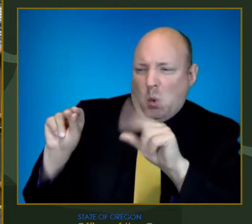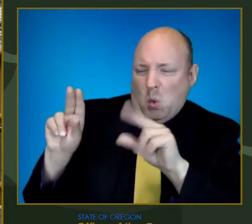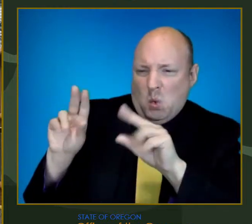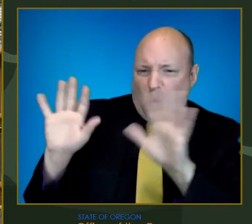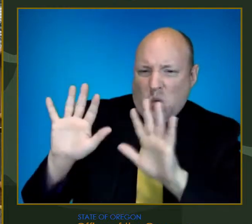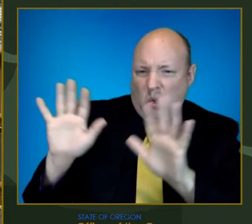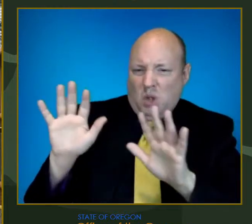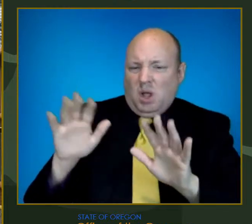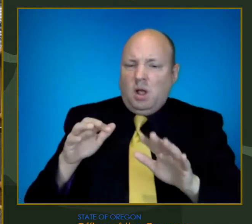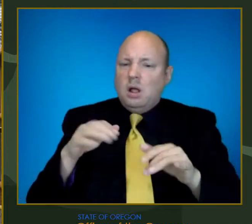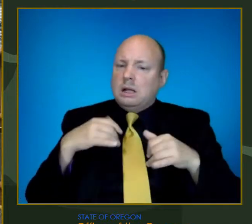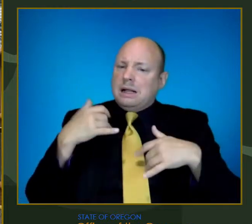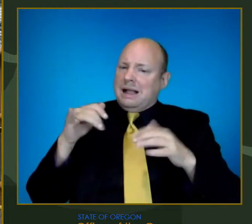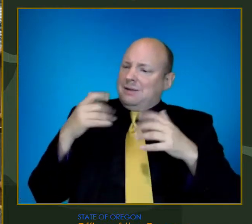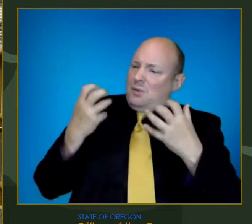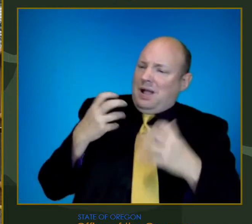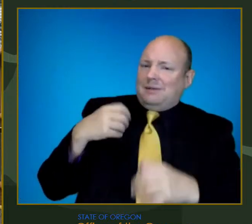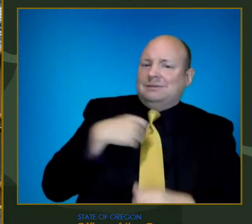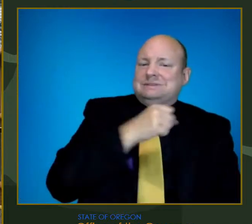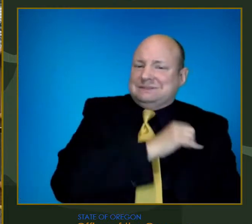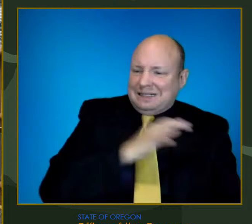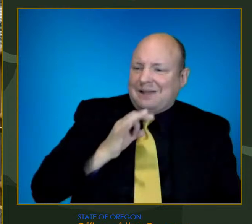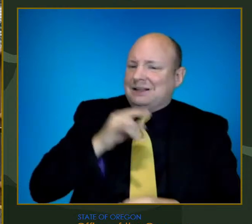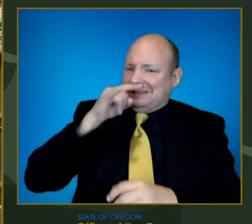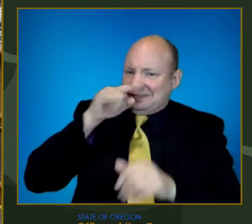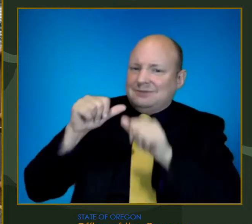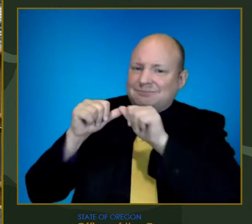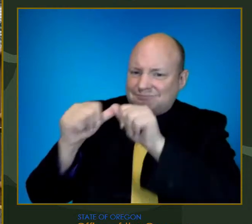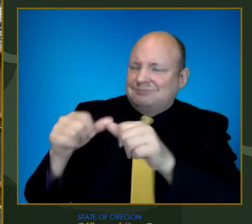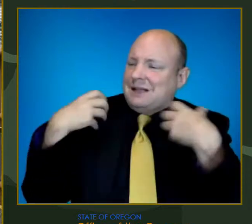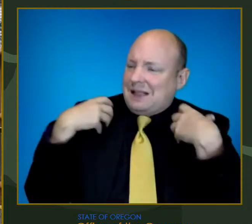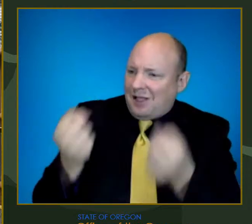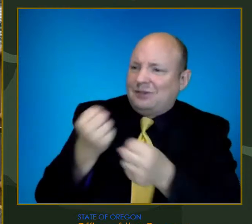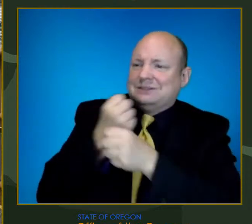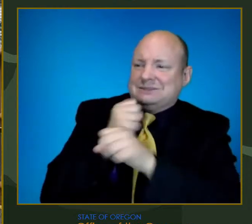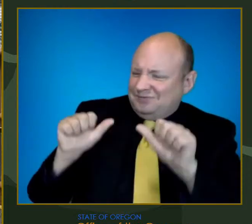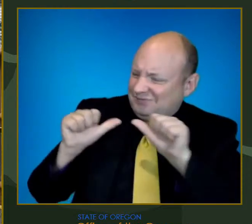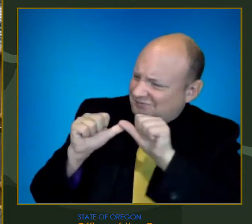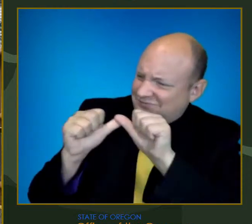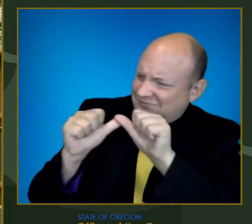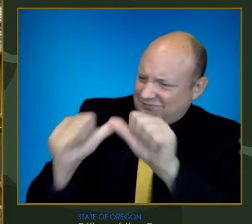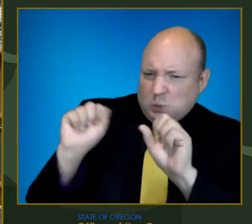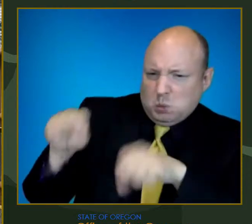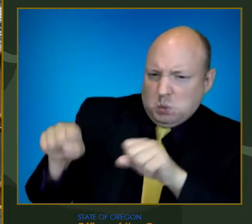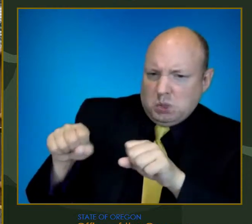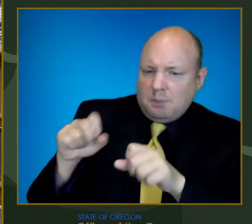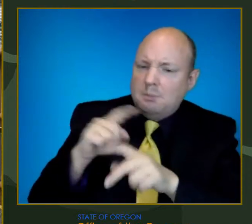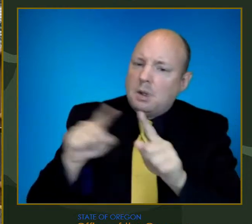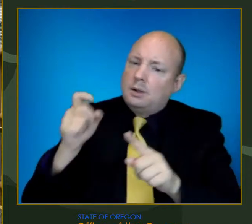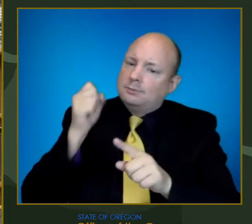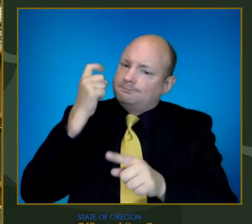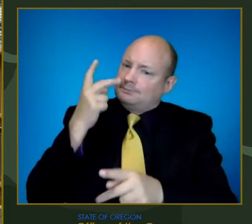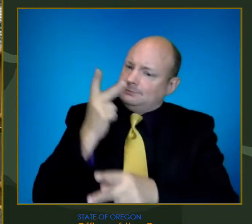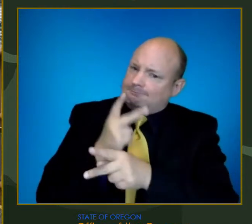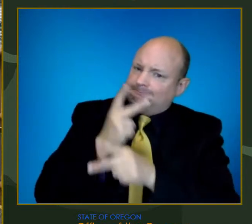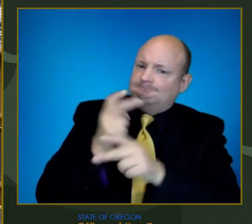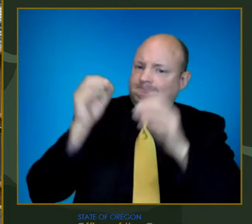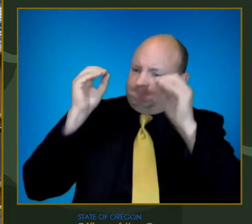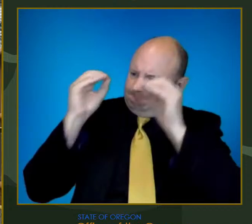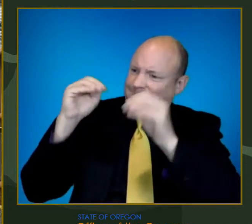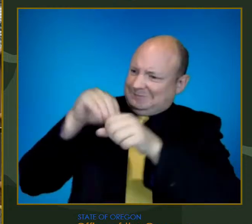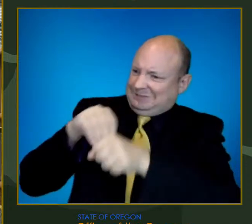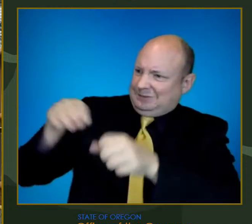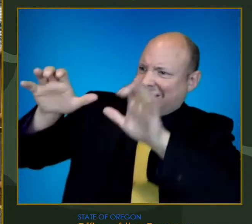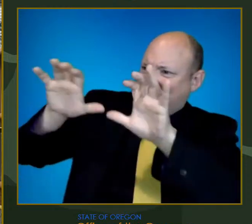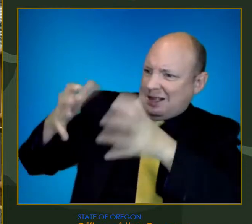in a safe and healthy way so that they can provide that in-person instruction, and so that the students and the staff members